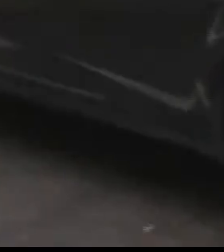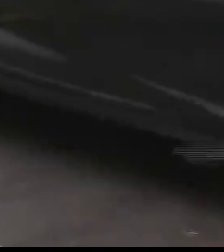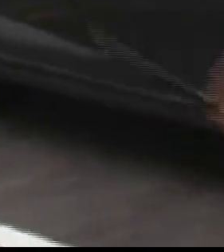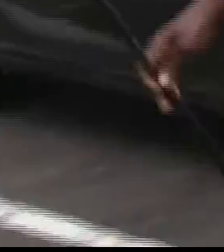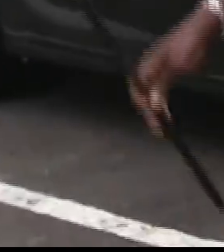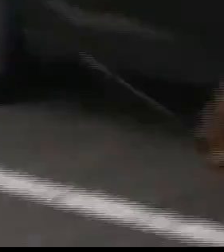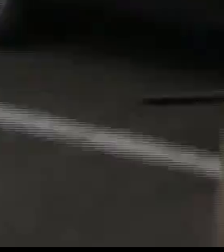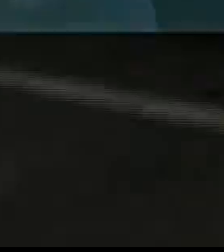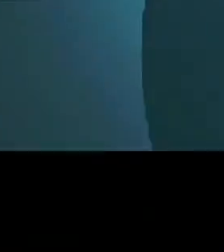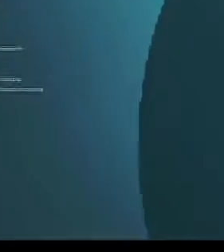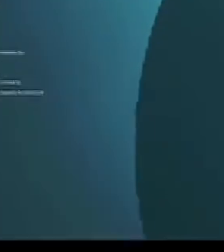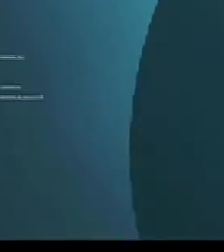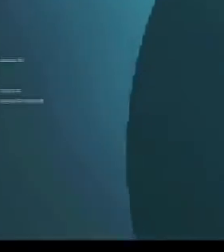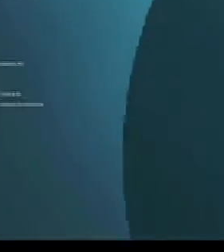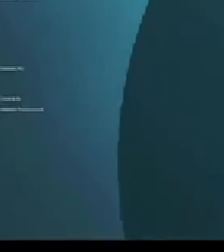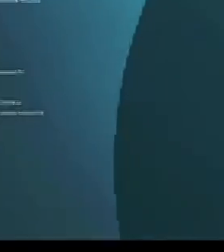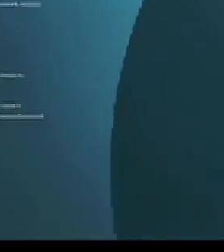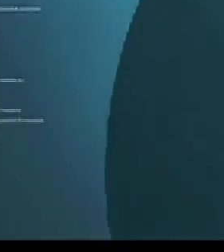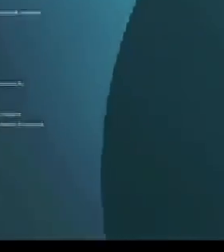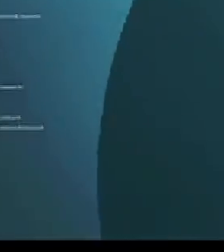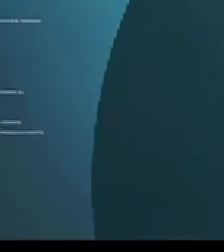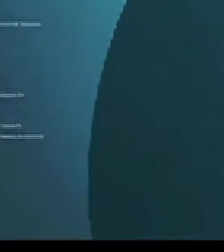now.